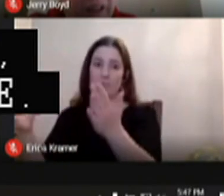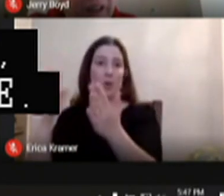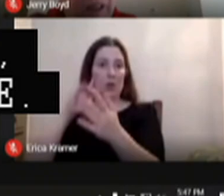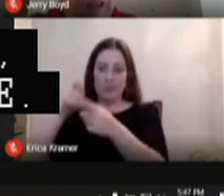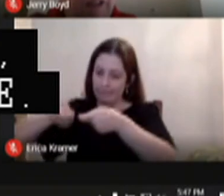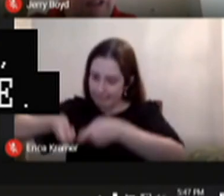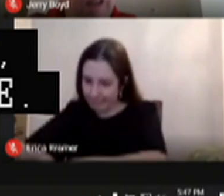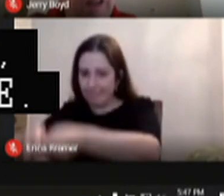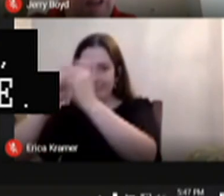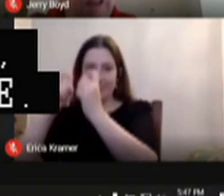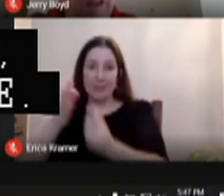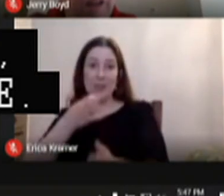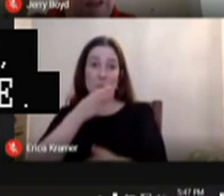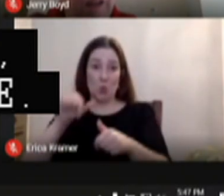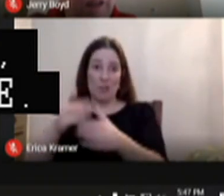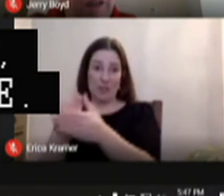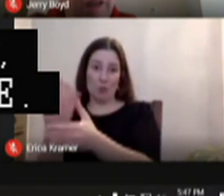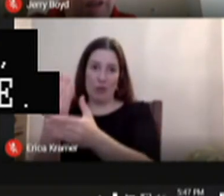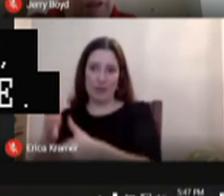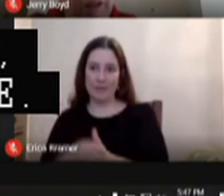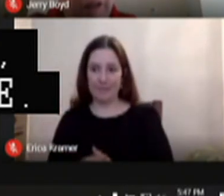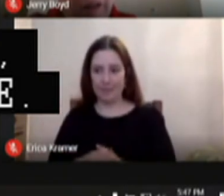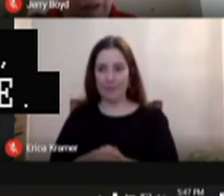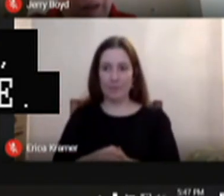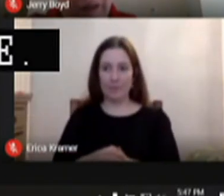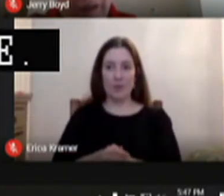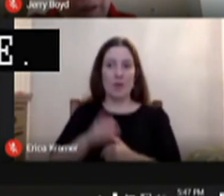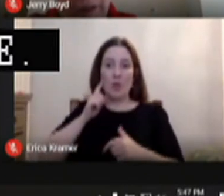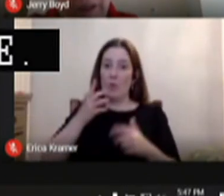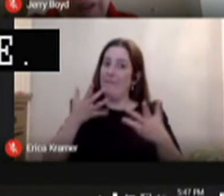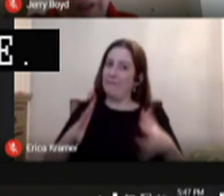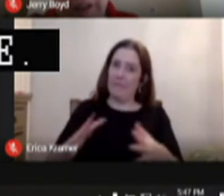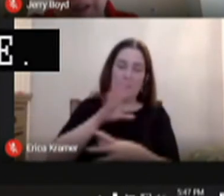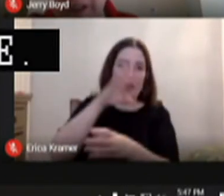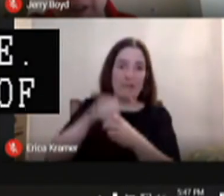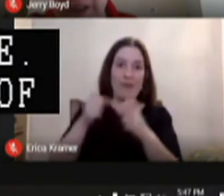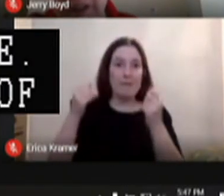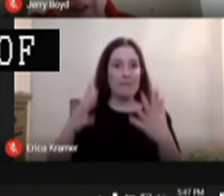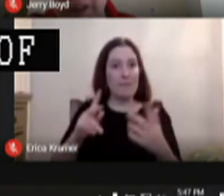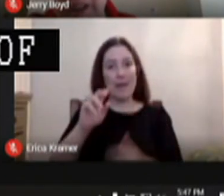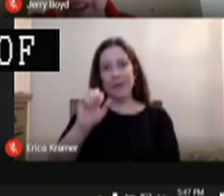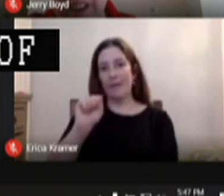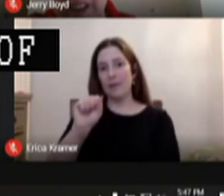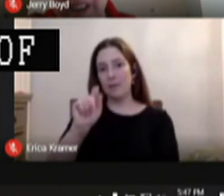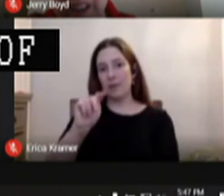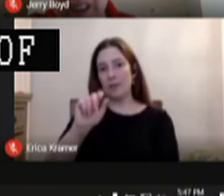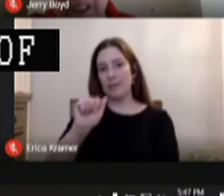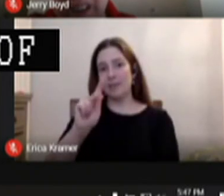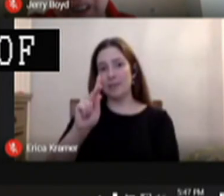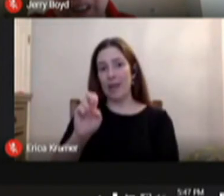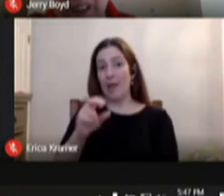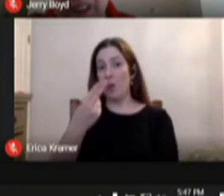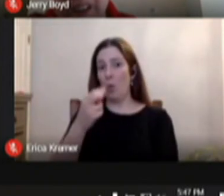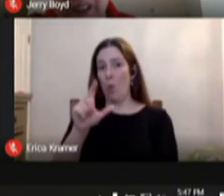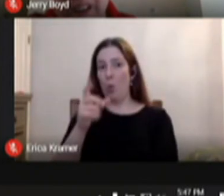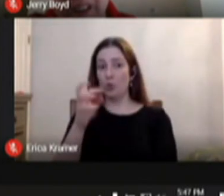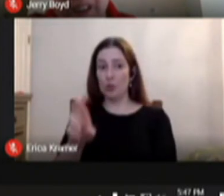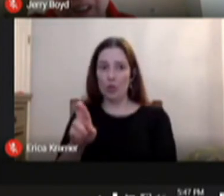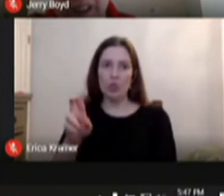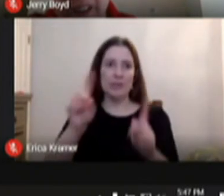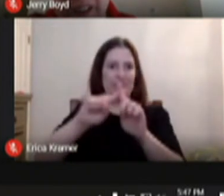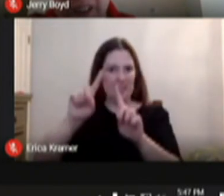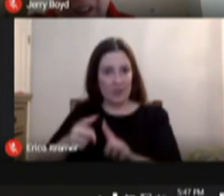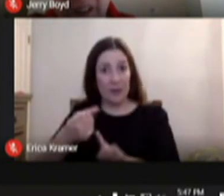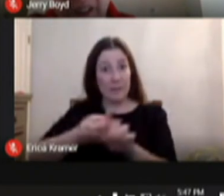we've spoken to a number of different stakeholders throughout the process. These are people, constituents from all over Boston, young, old,